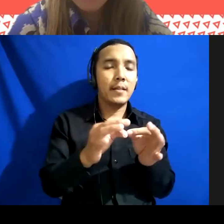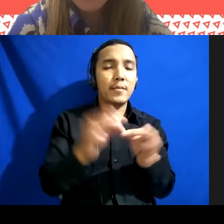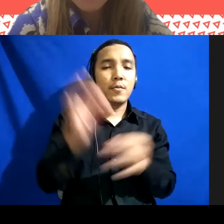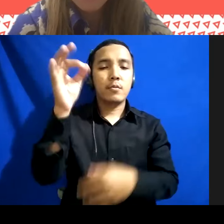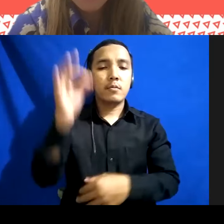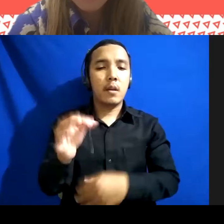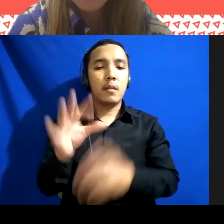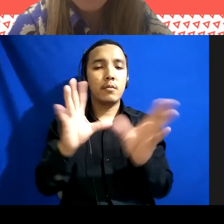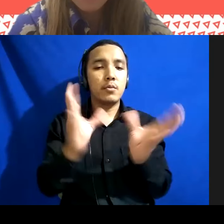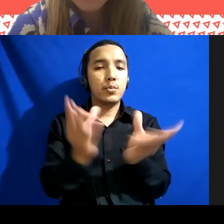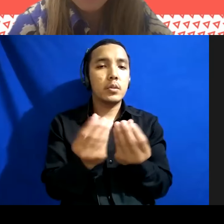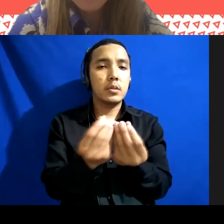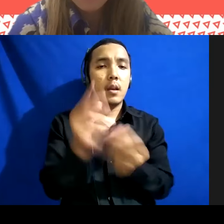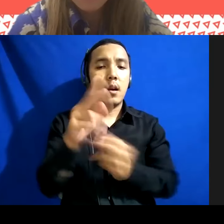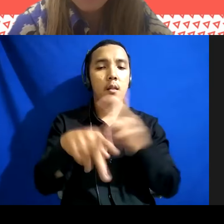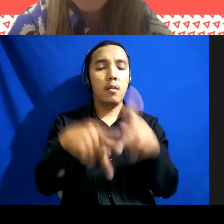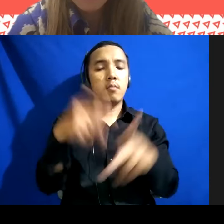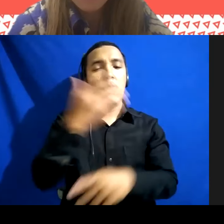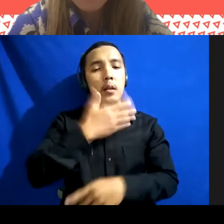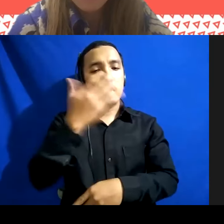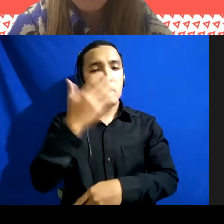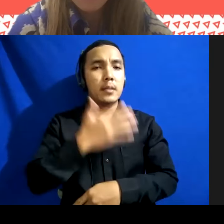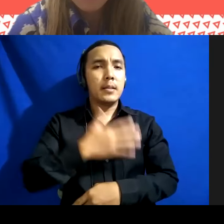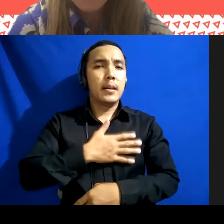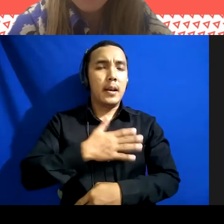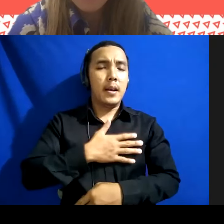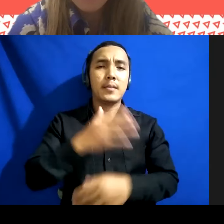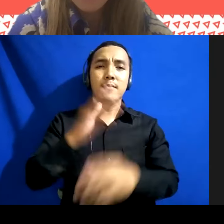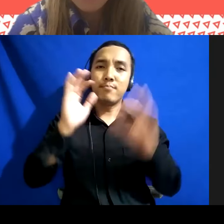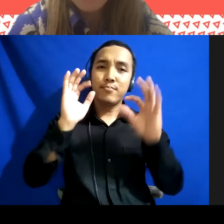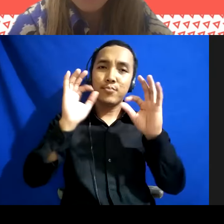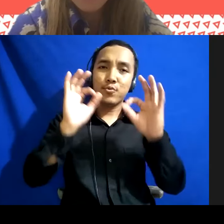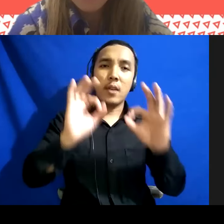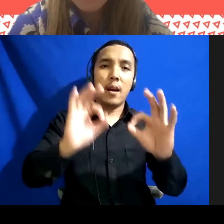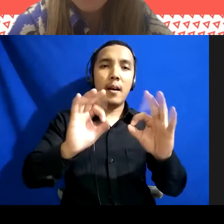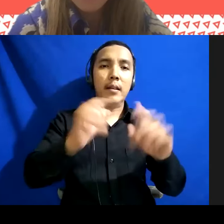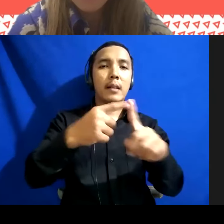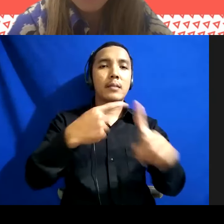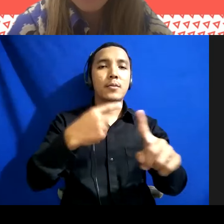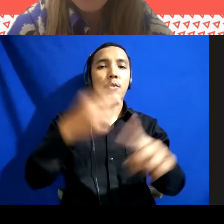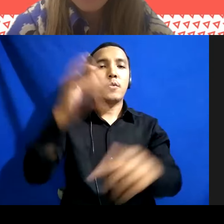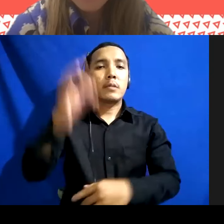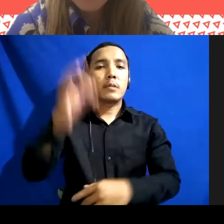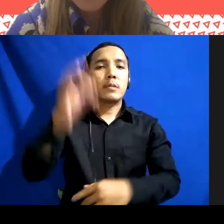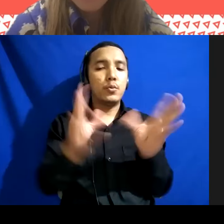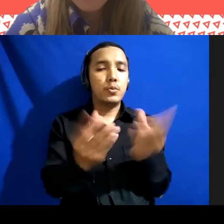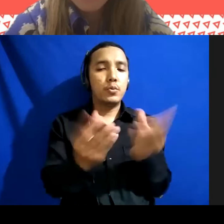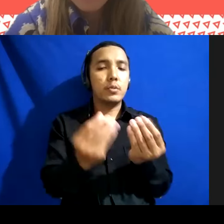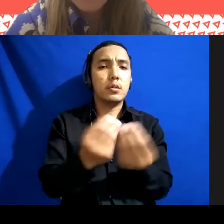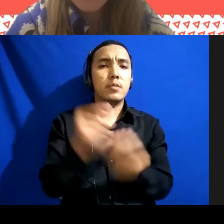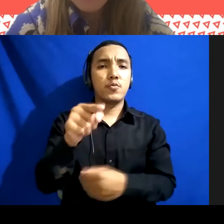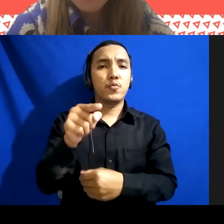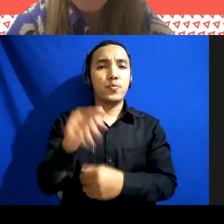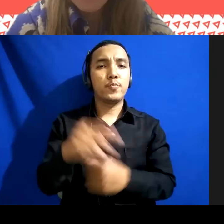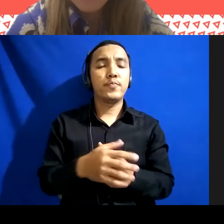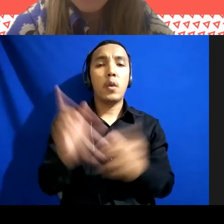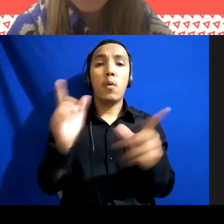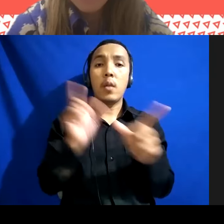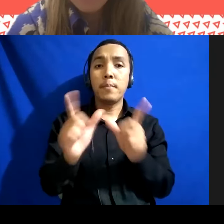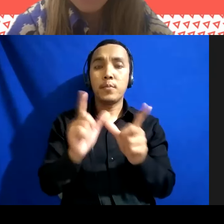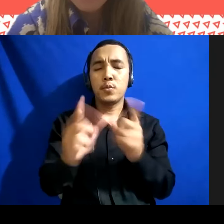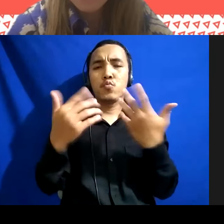city, well, the way I put it is that the a perfect inclusive city, although a city may be considered